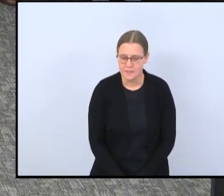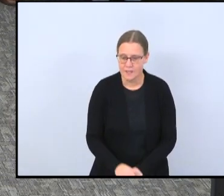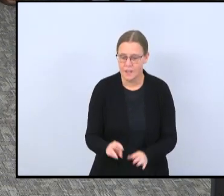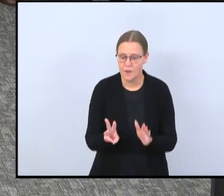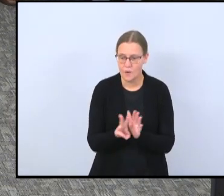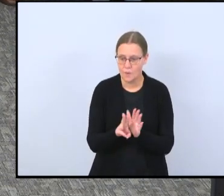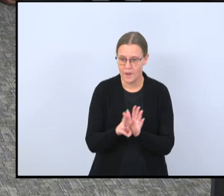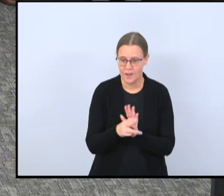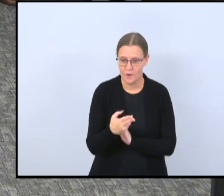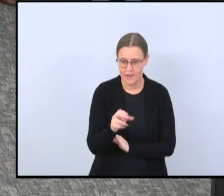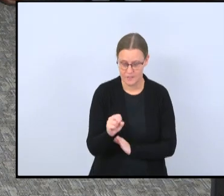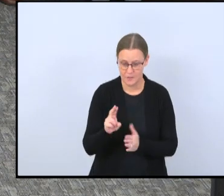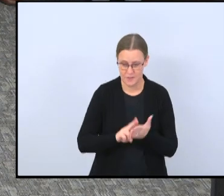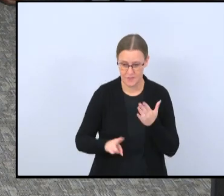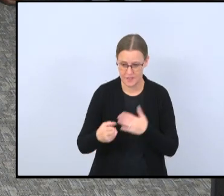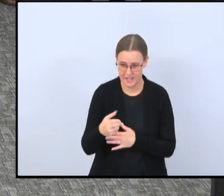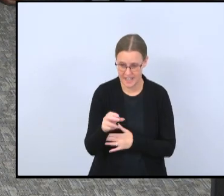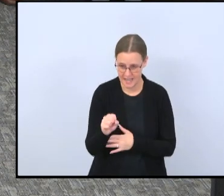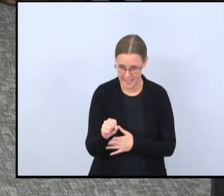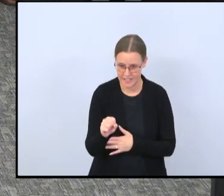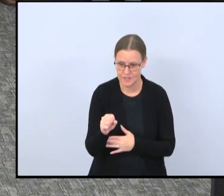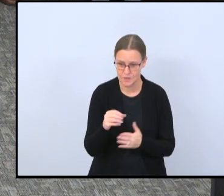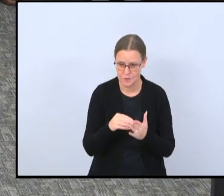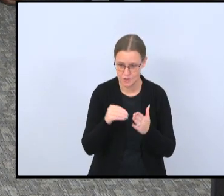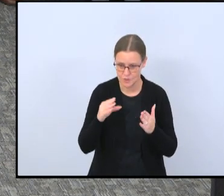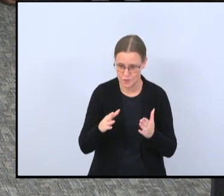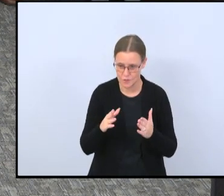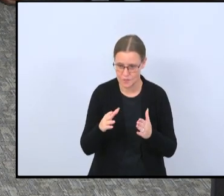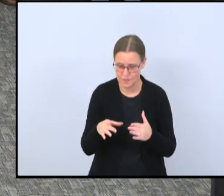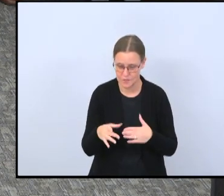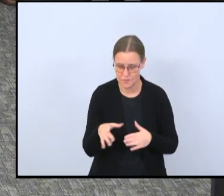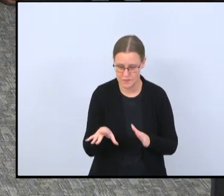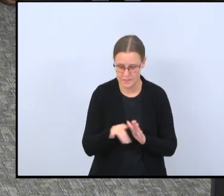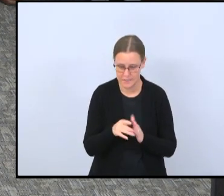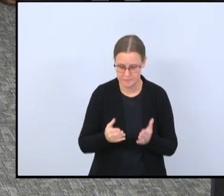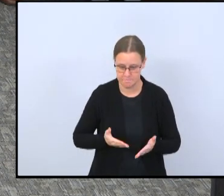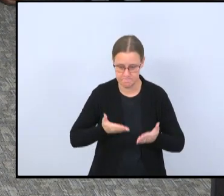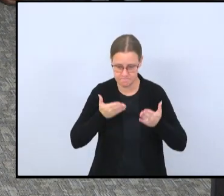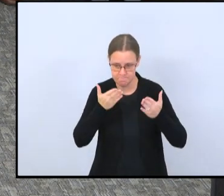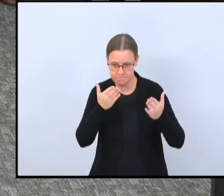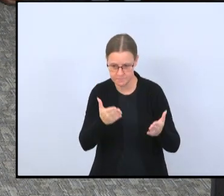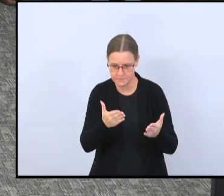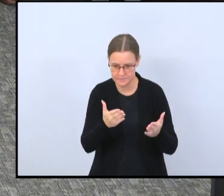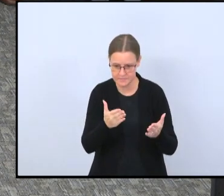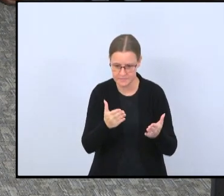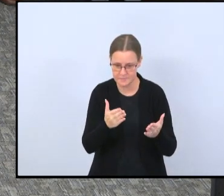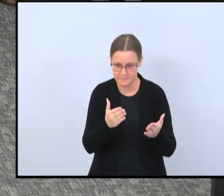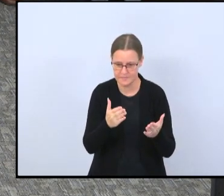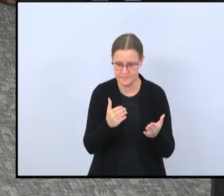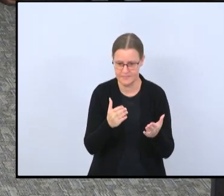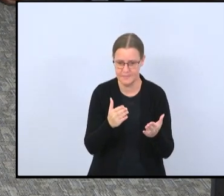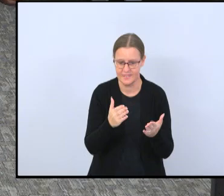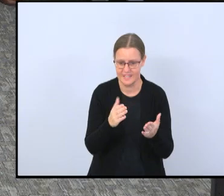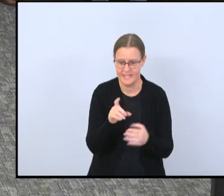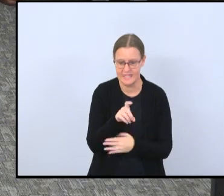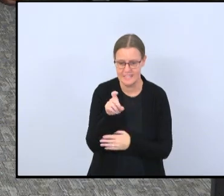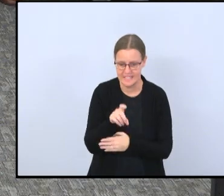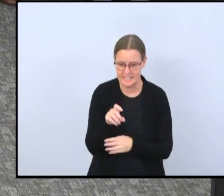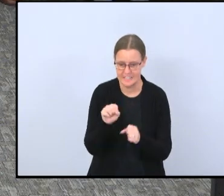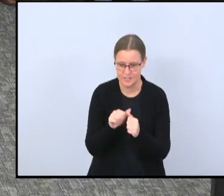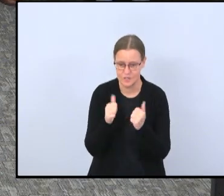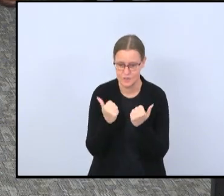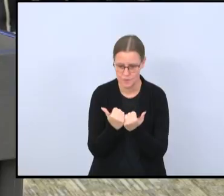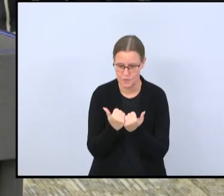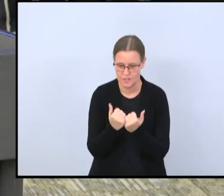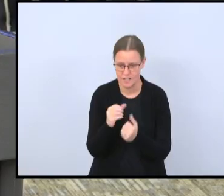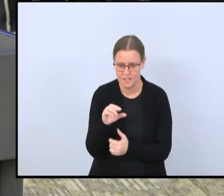Waco High and University High School students were selected to present a session at the upcoming TASB Governance Student Voice Conference in